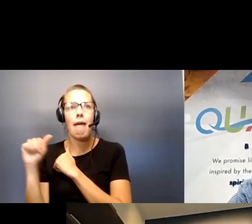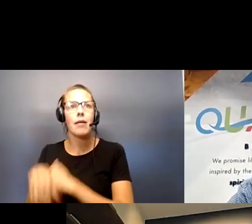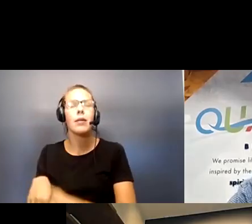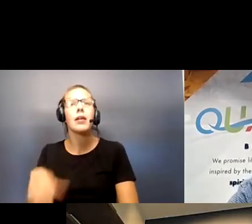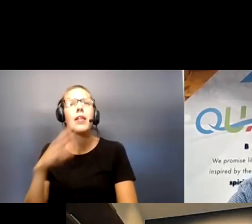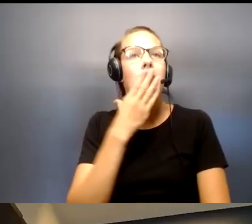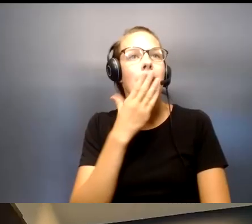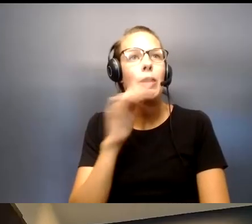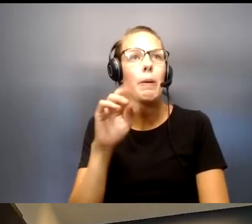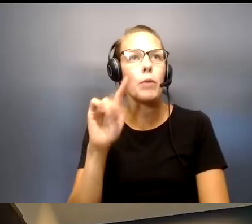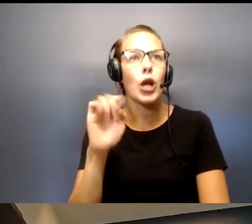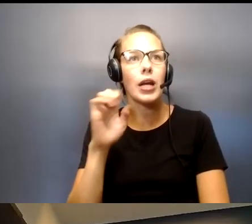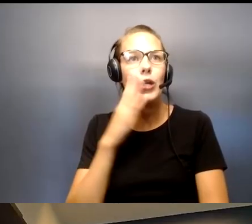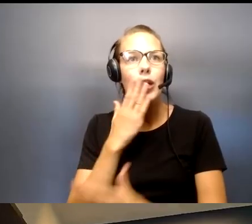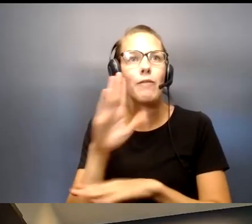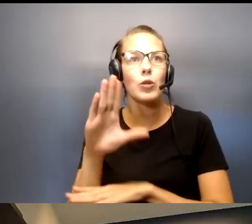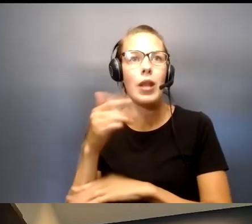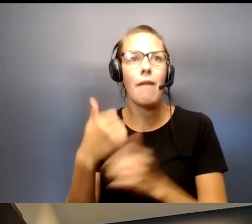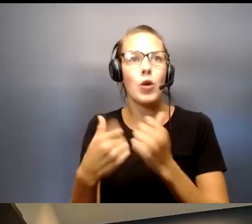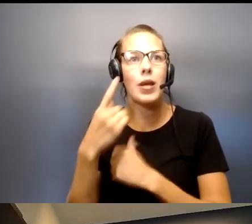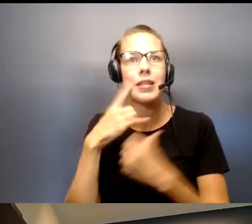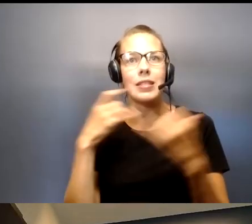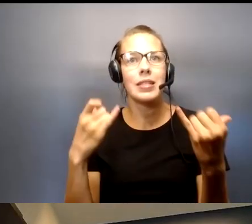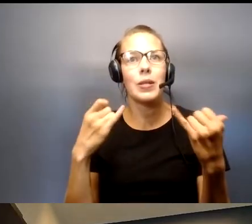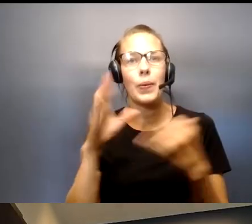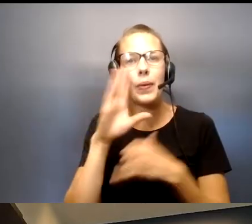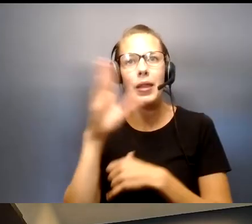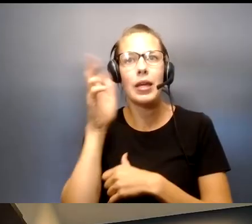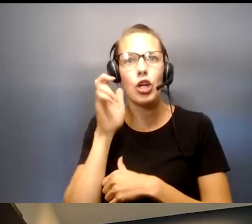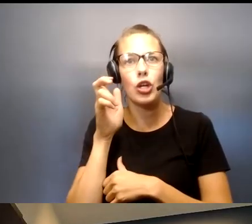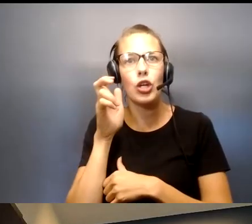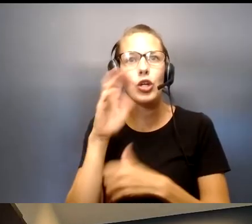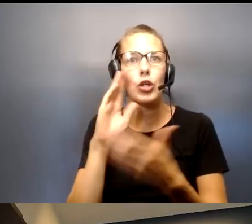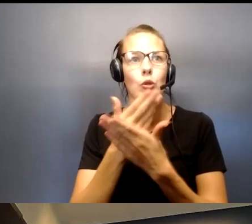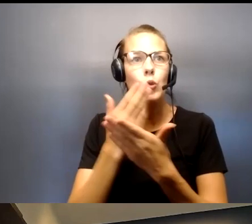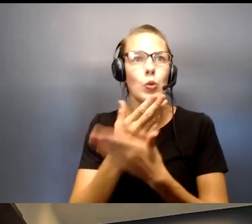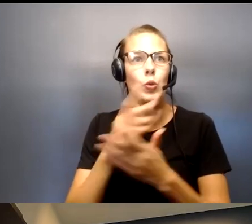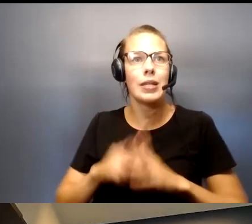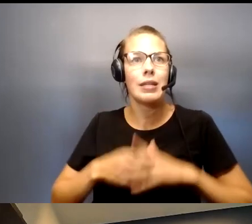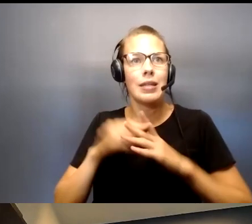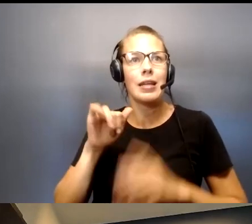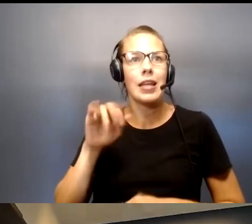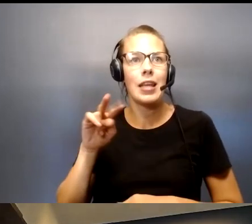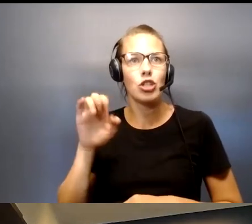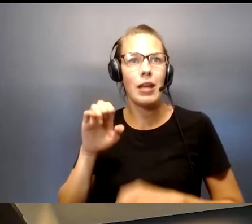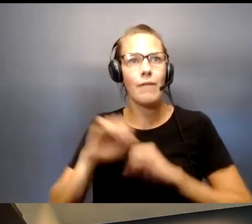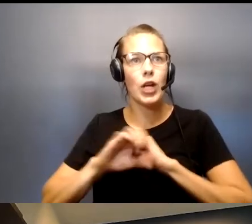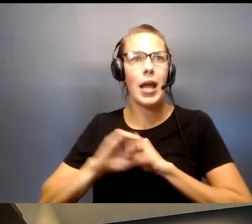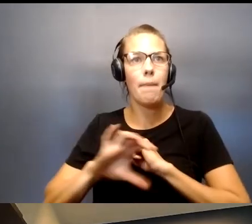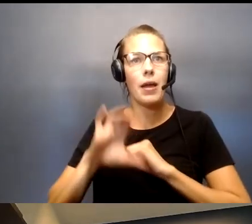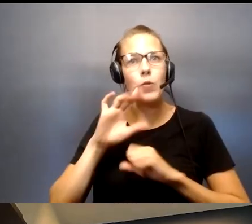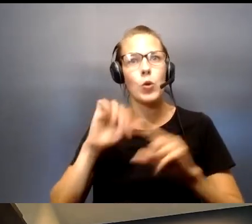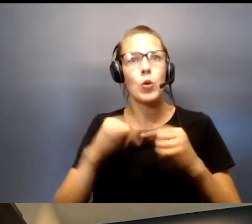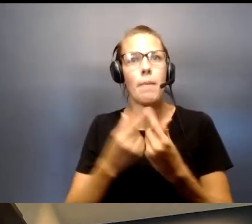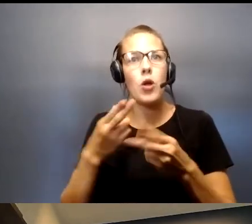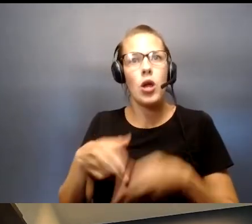Brooke. Good afternoon, everyone. Today you're going to hear of a new initiative or a campaign from a group called